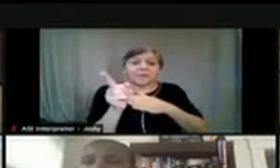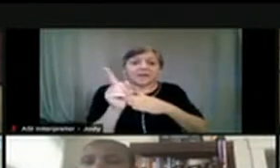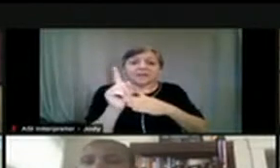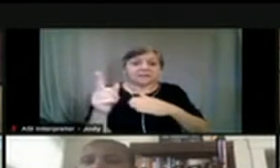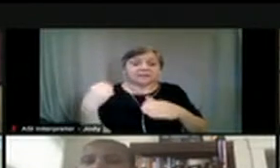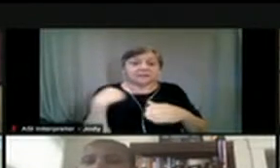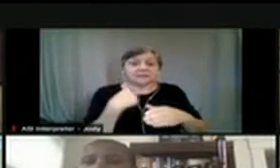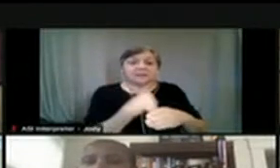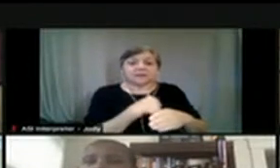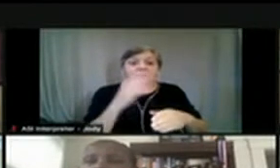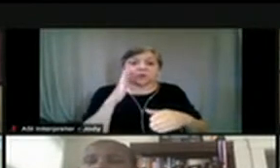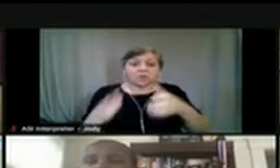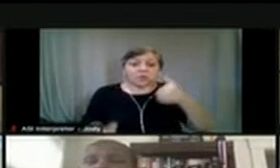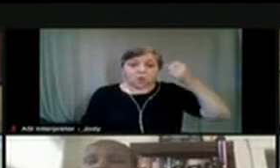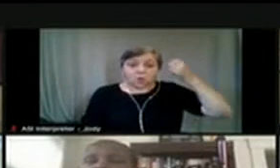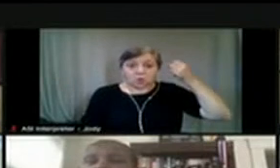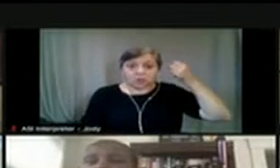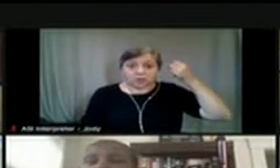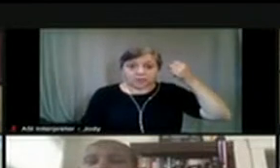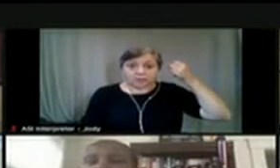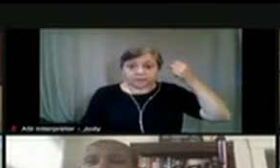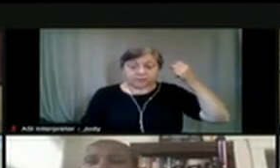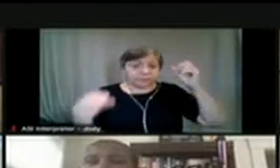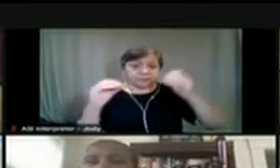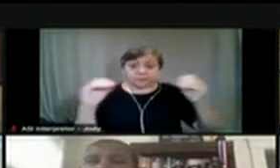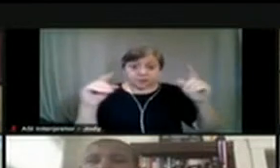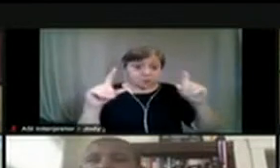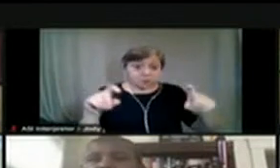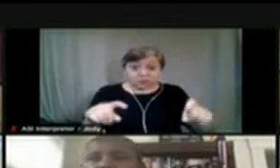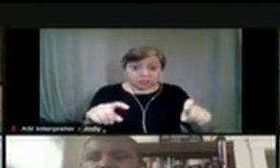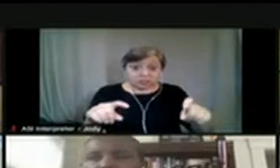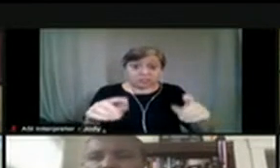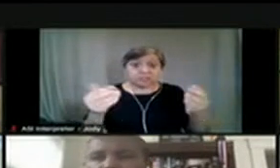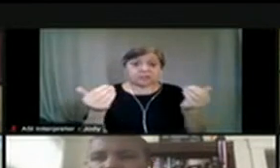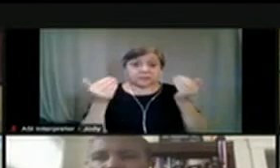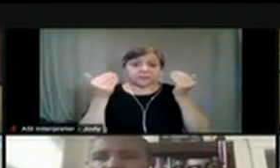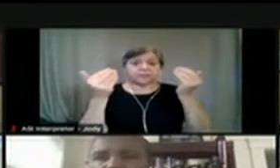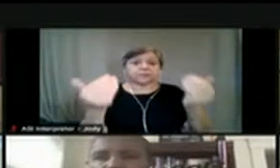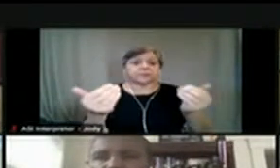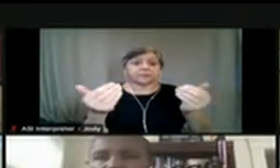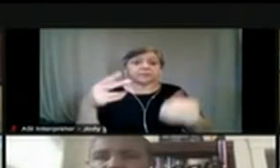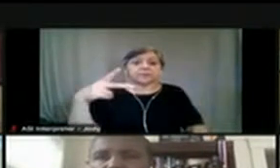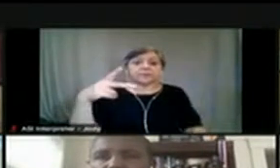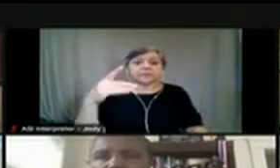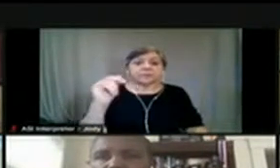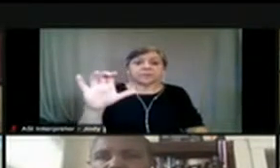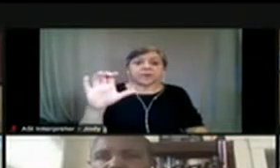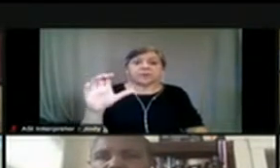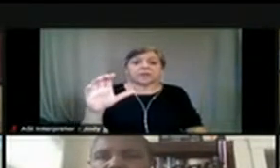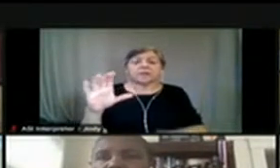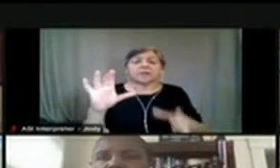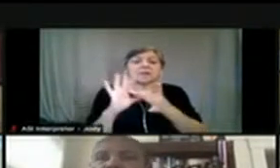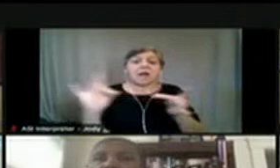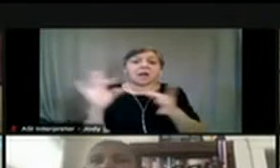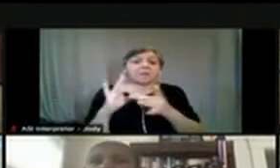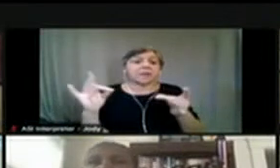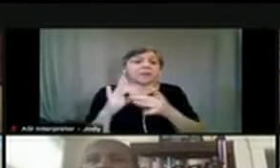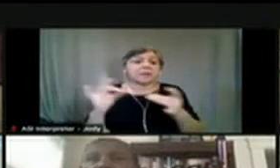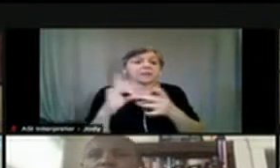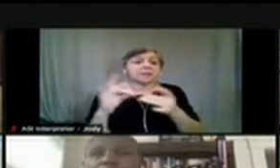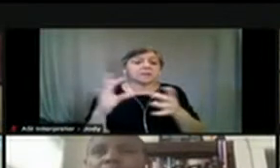on that? Hearing none, let us move to public comment. This is an opportunity, as always, for